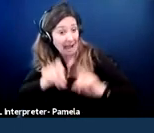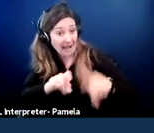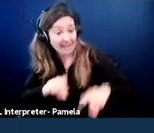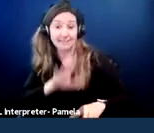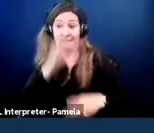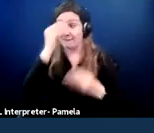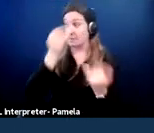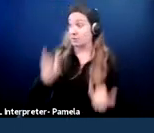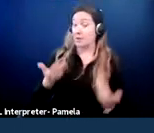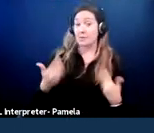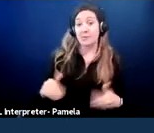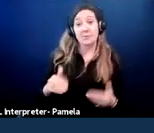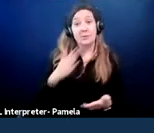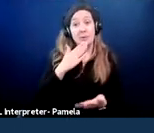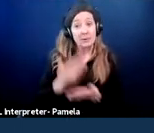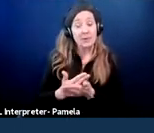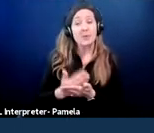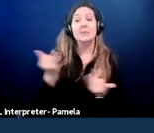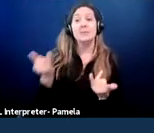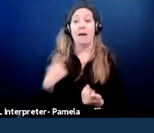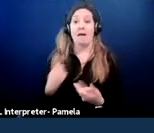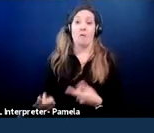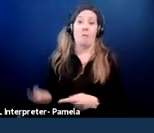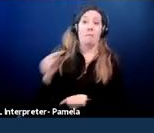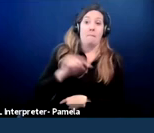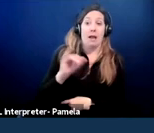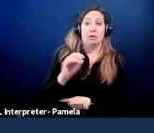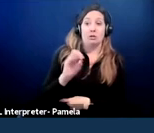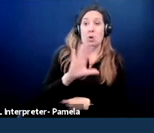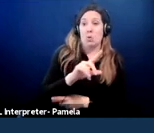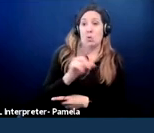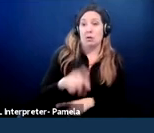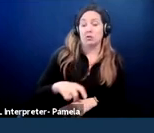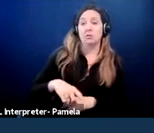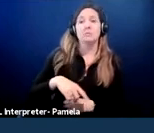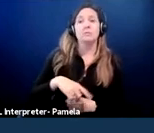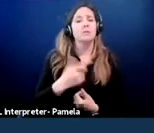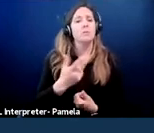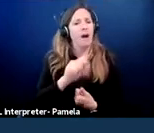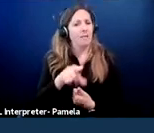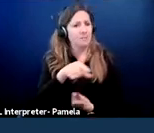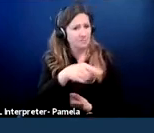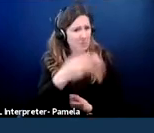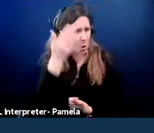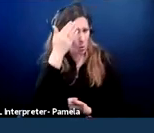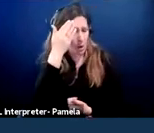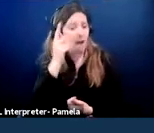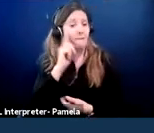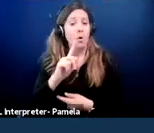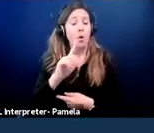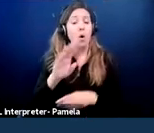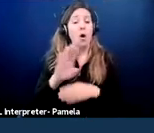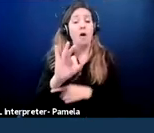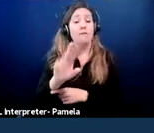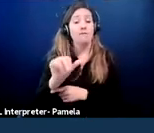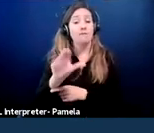first question that I'm going back to is from Joe. Do you know of financing available for franchising your business?